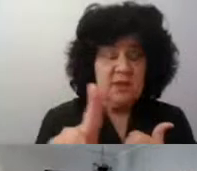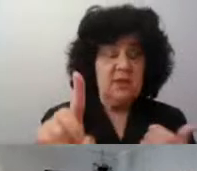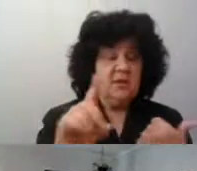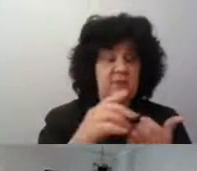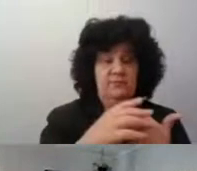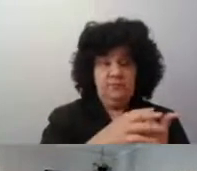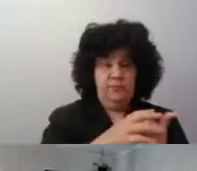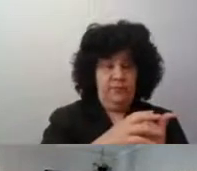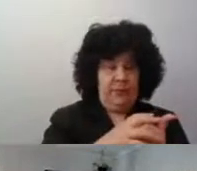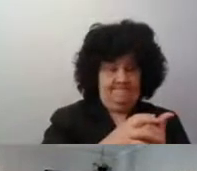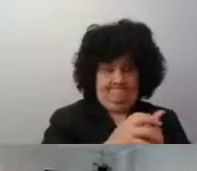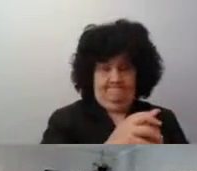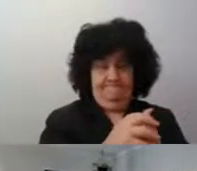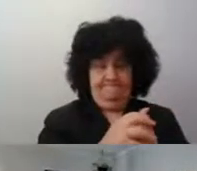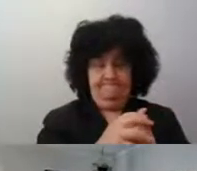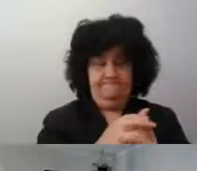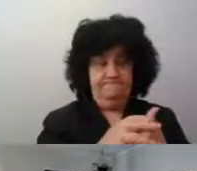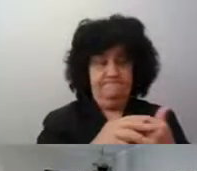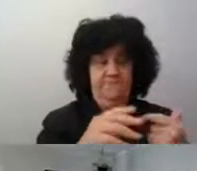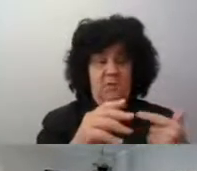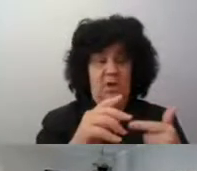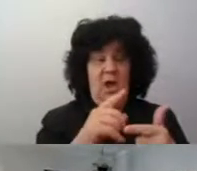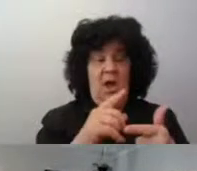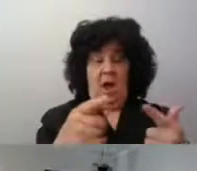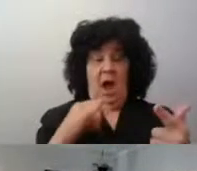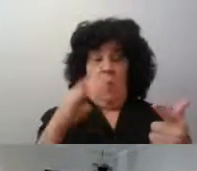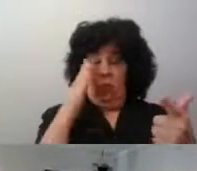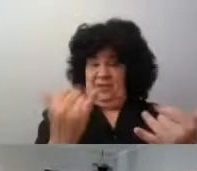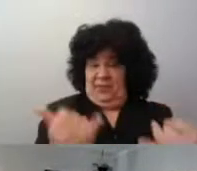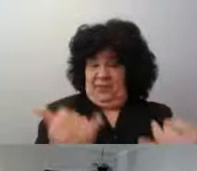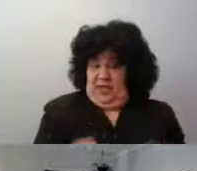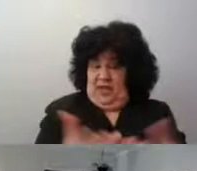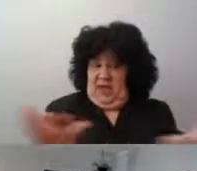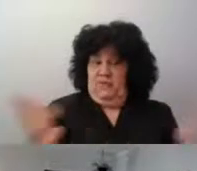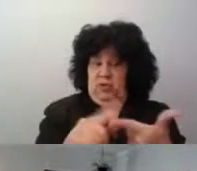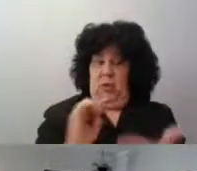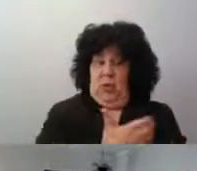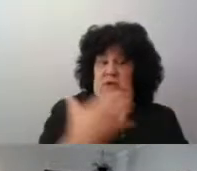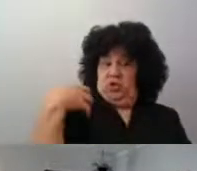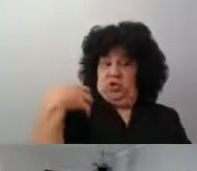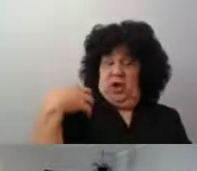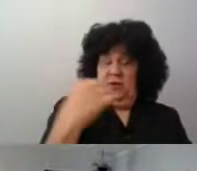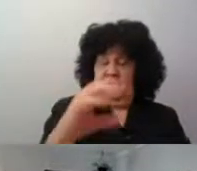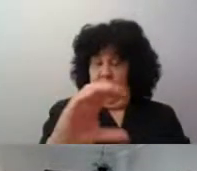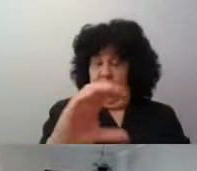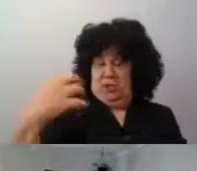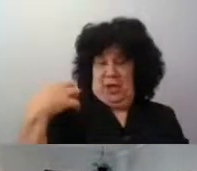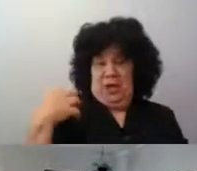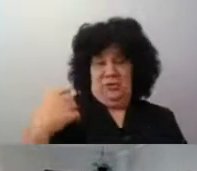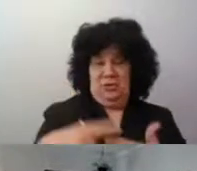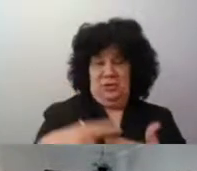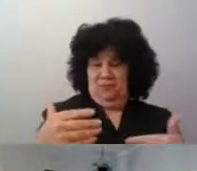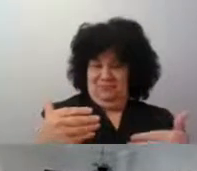committee co-chair. And so I would like to pass it on to them and they will facilitate and lead our conversations from here on out. So,